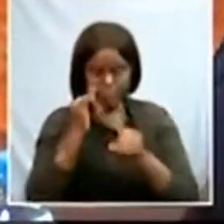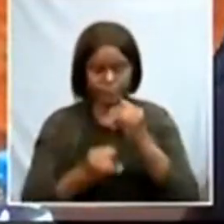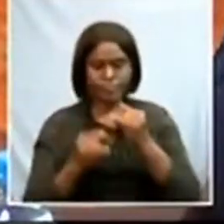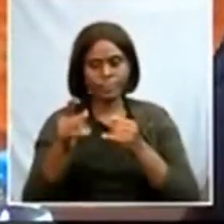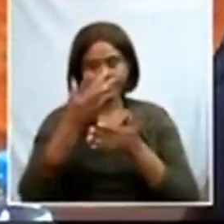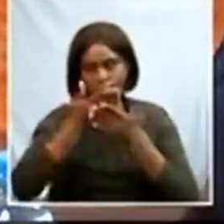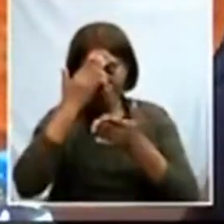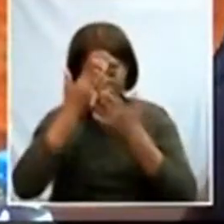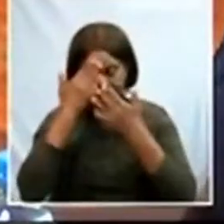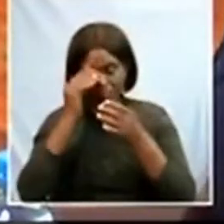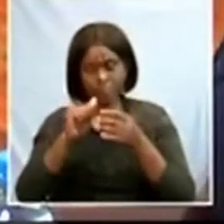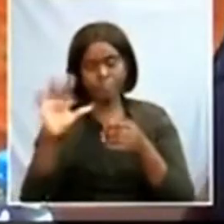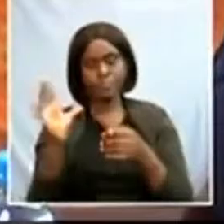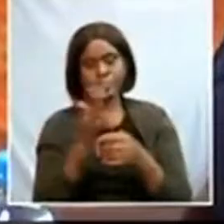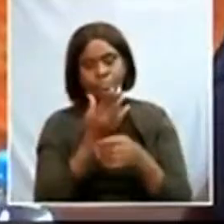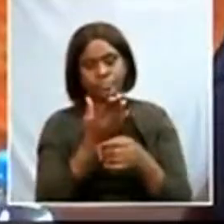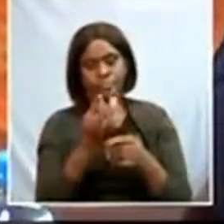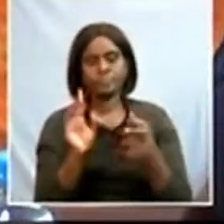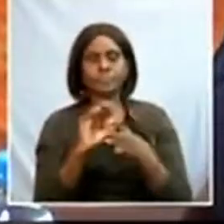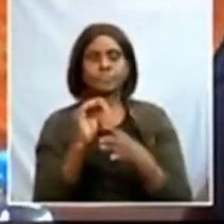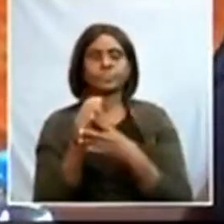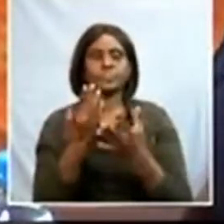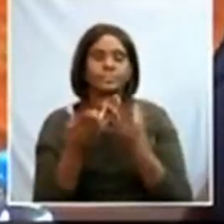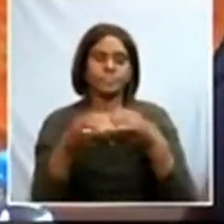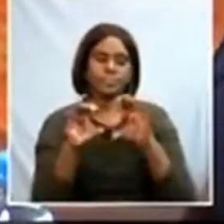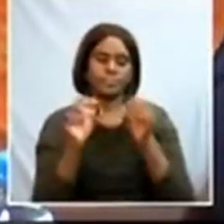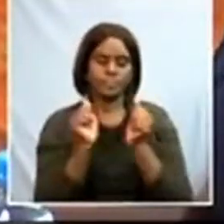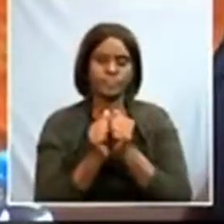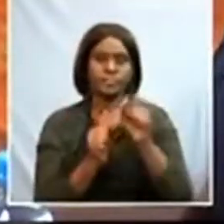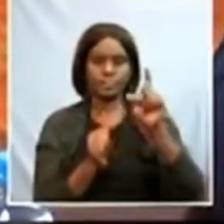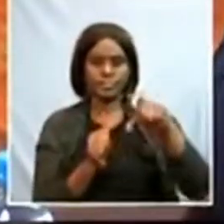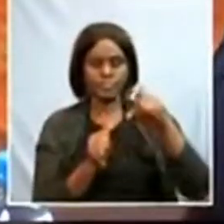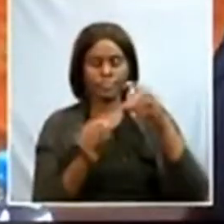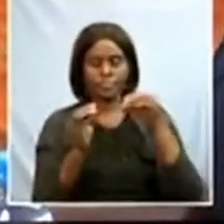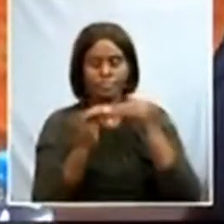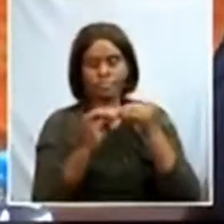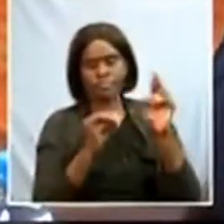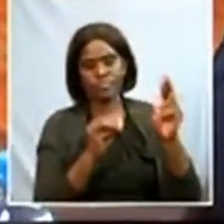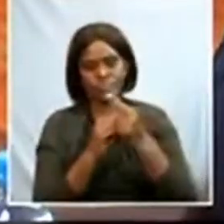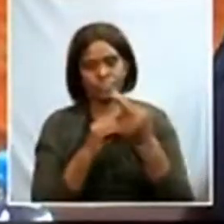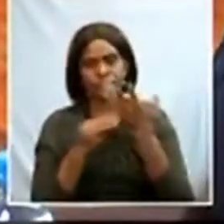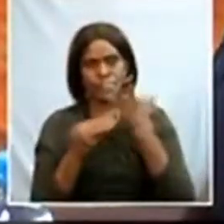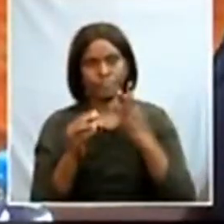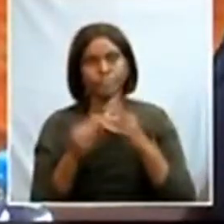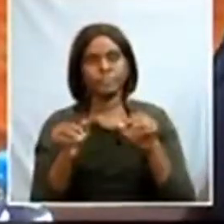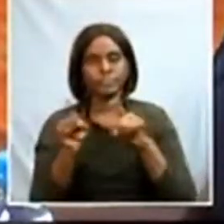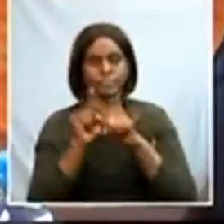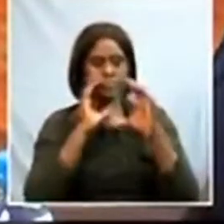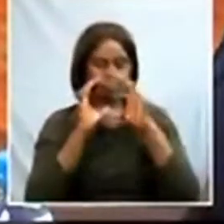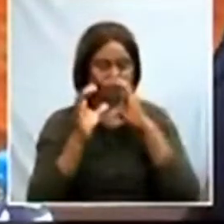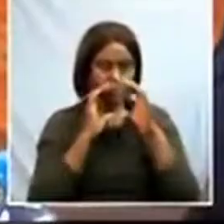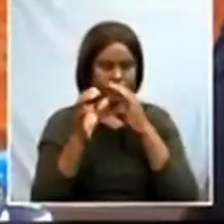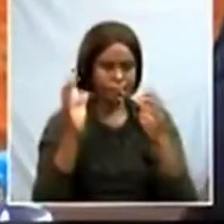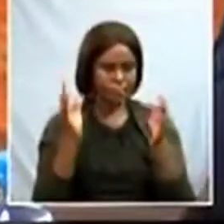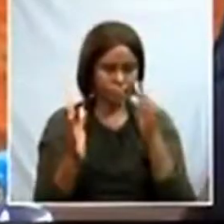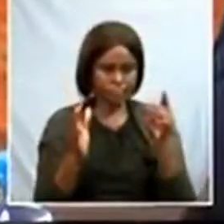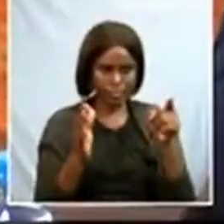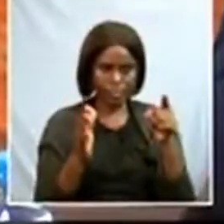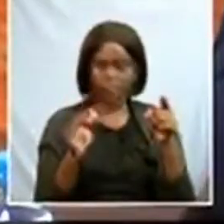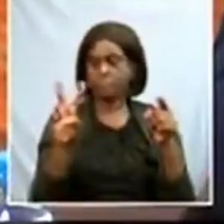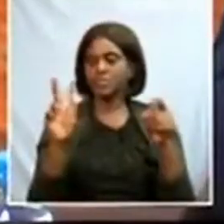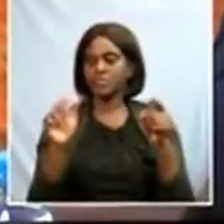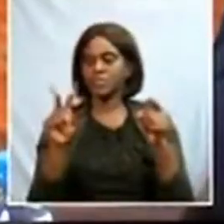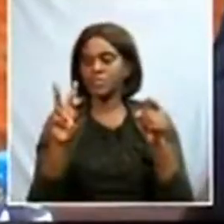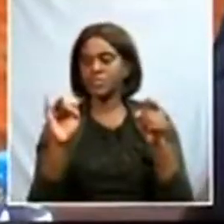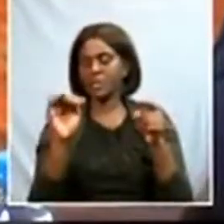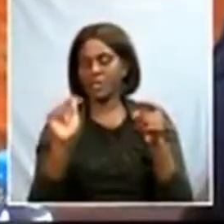the student can go back or we continue demanding for a refund, Chair. The correspondence between the Council and the